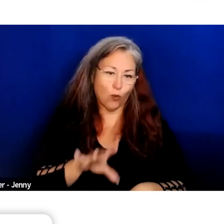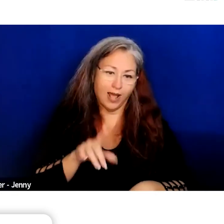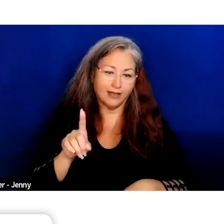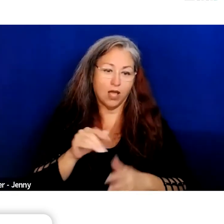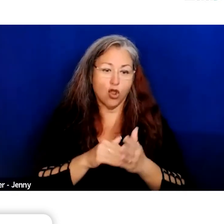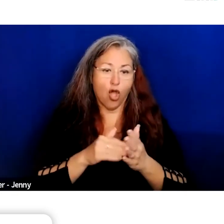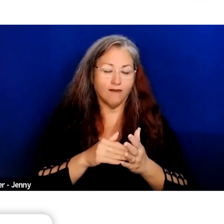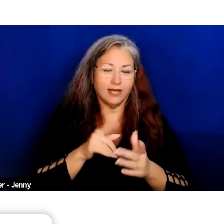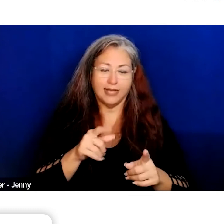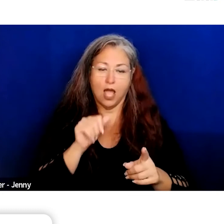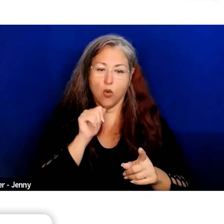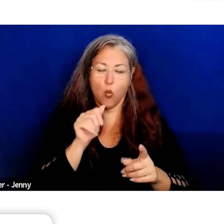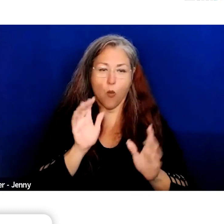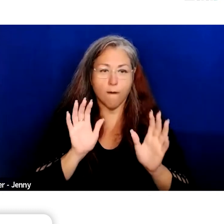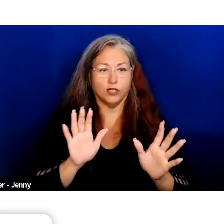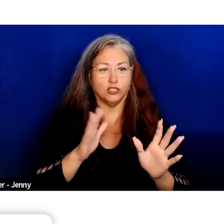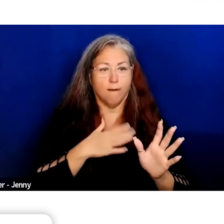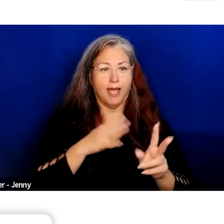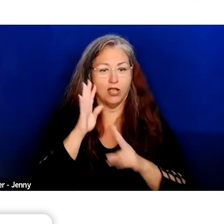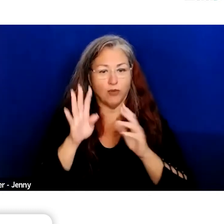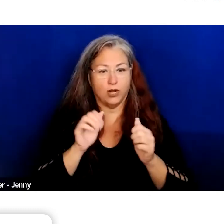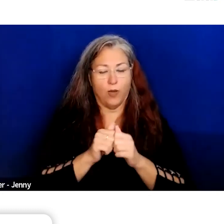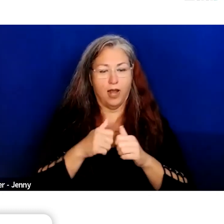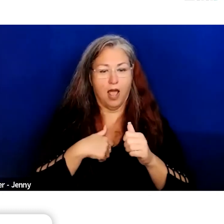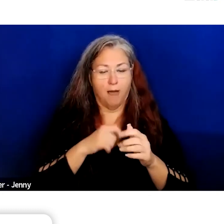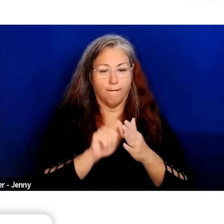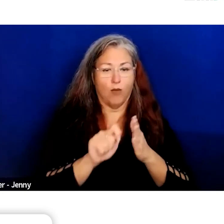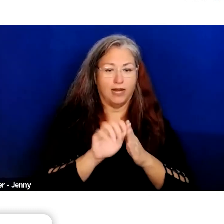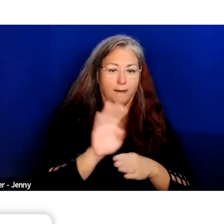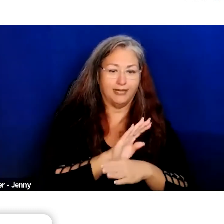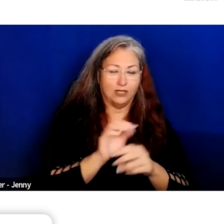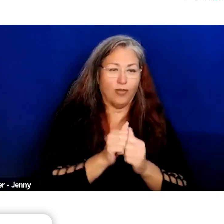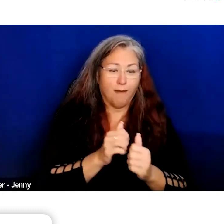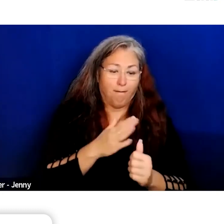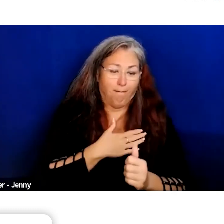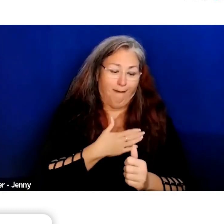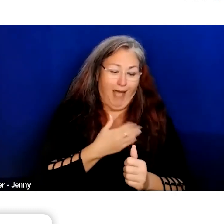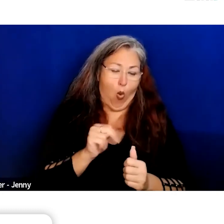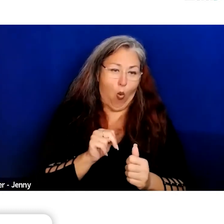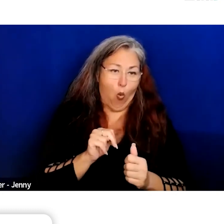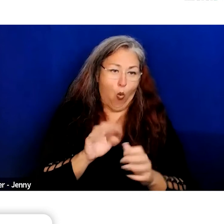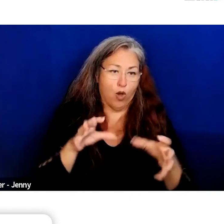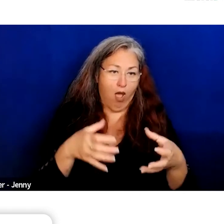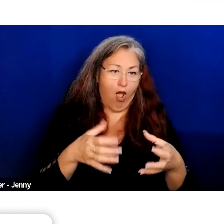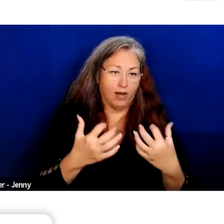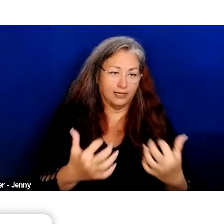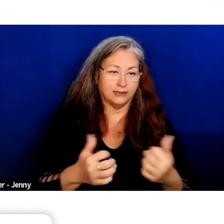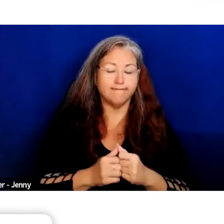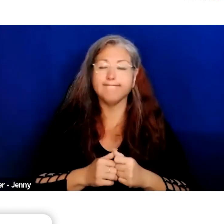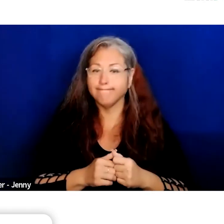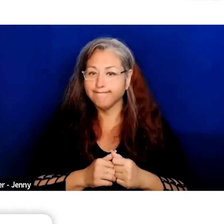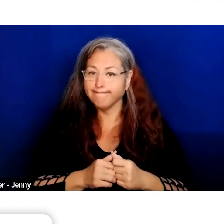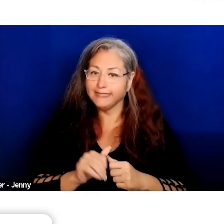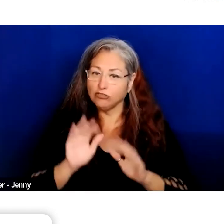often seem to not push what I create within my writing business to my own audience. That's a great question.